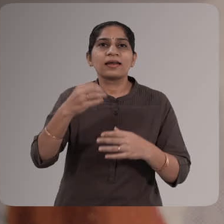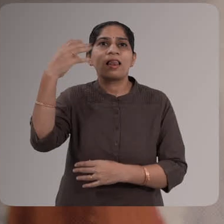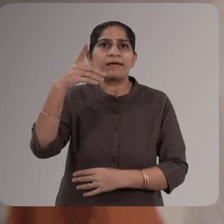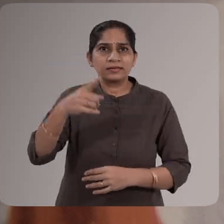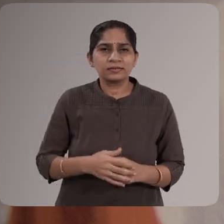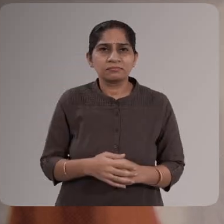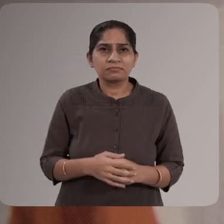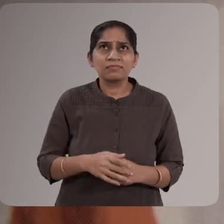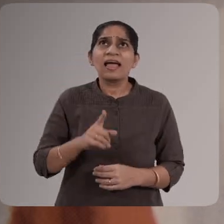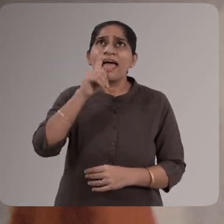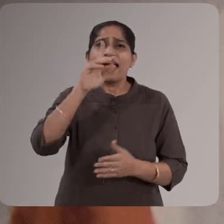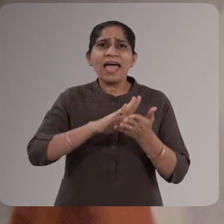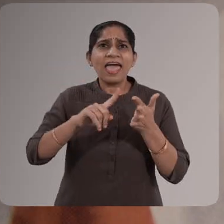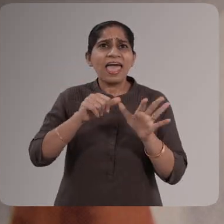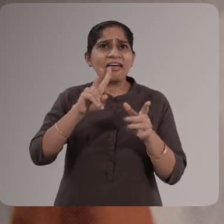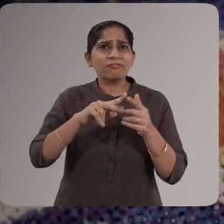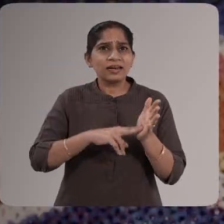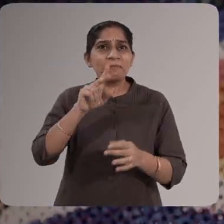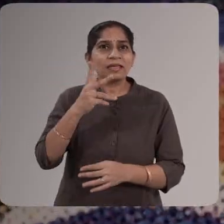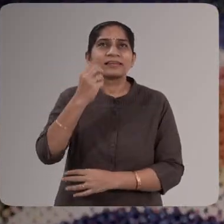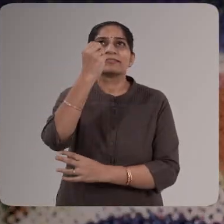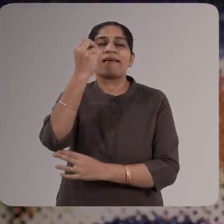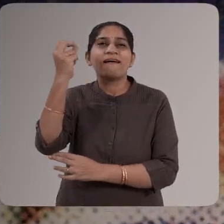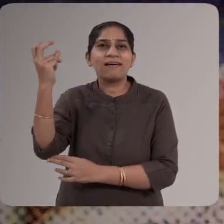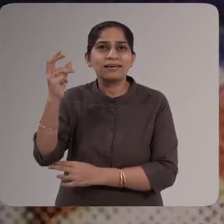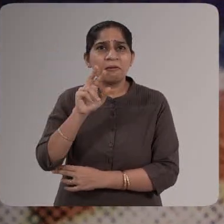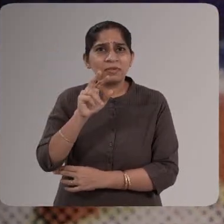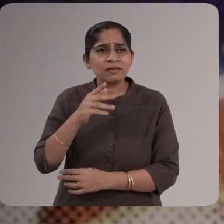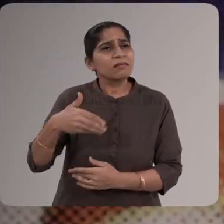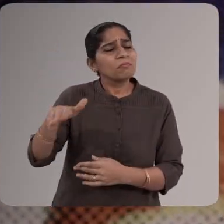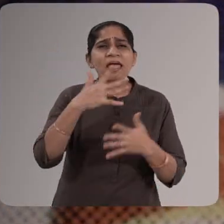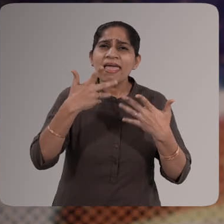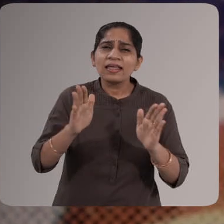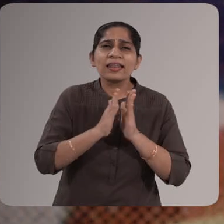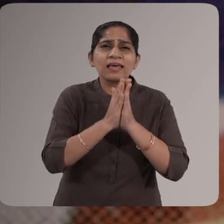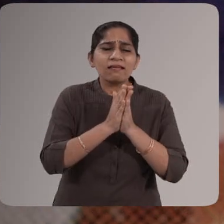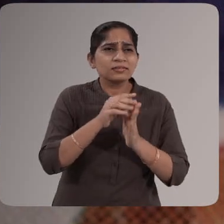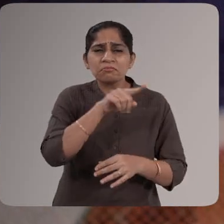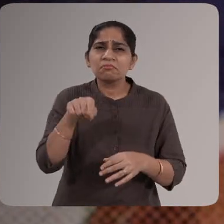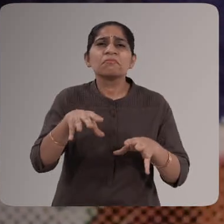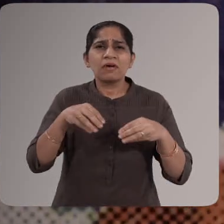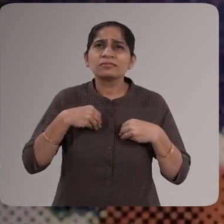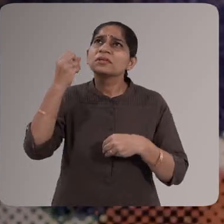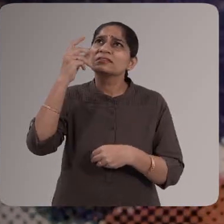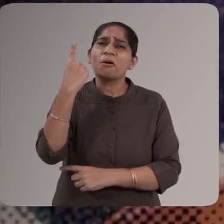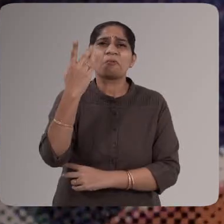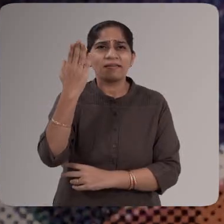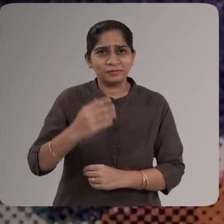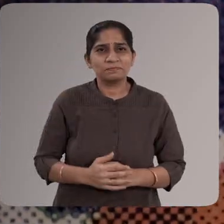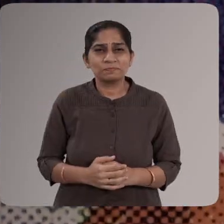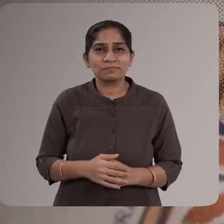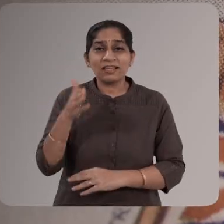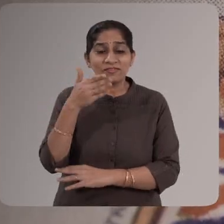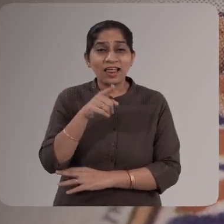Light Our Guide," on the Union flag. Heaven referred to the stars and was intended to be acceptable to all religions in the